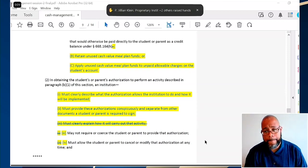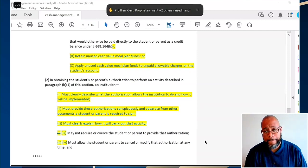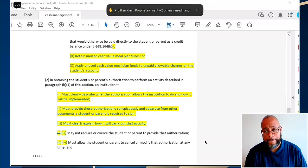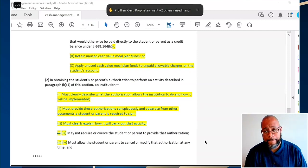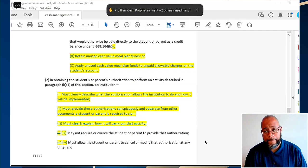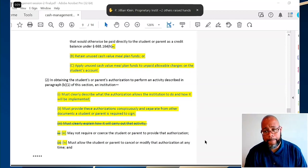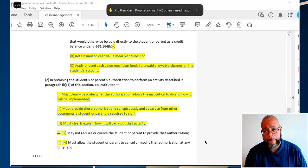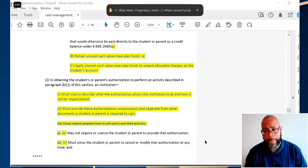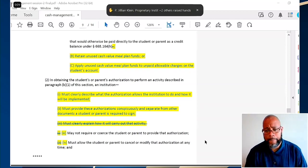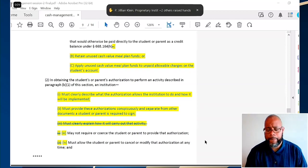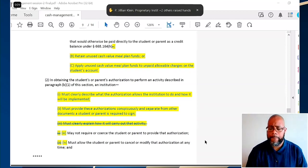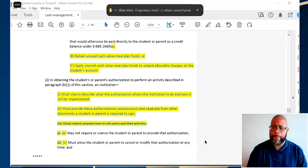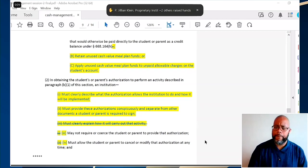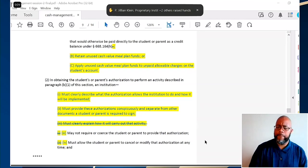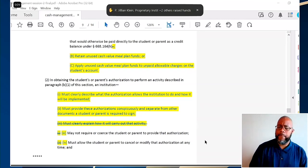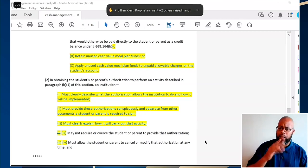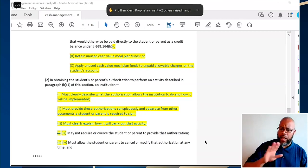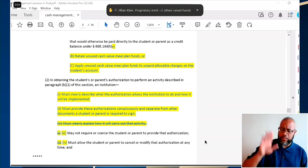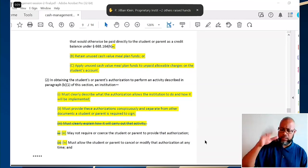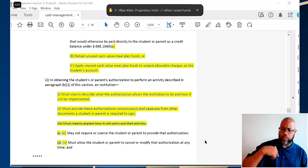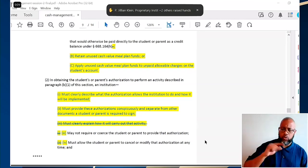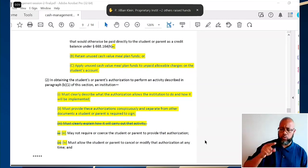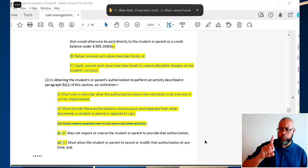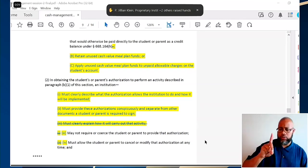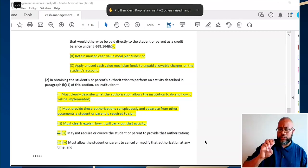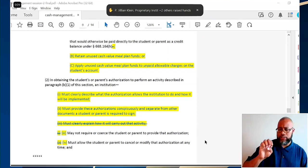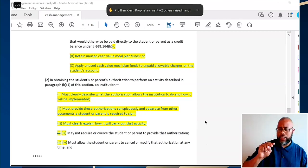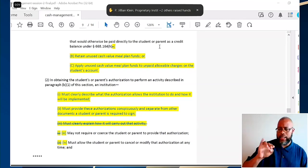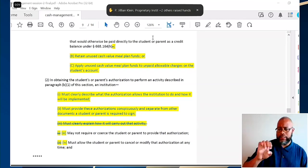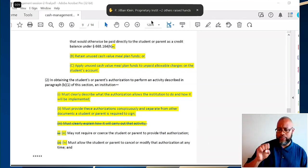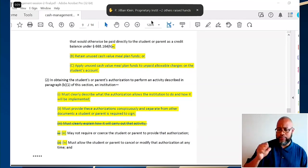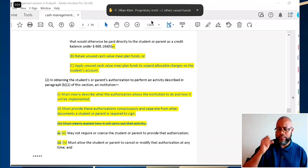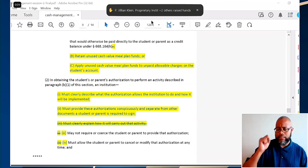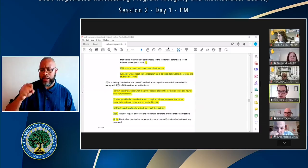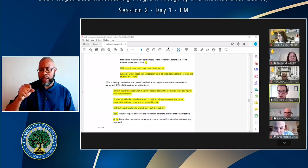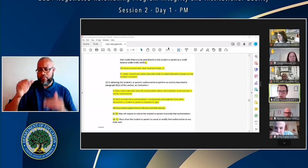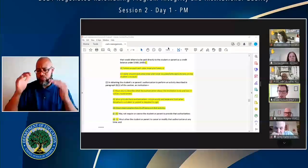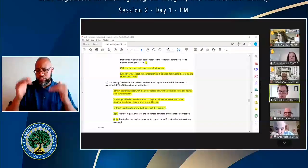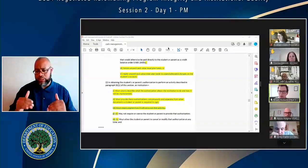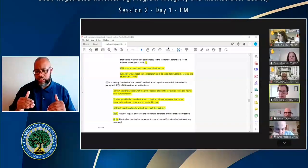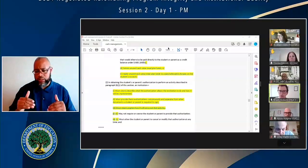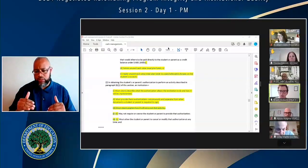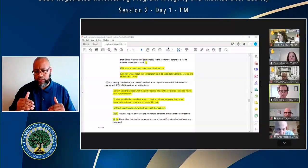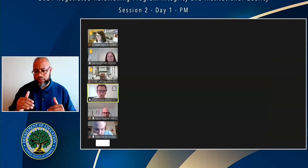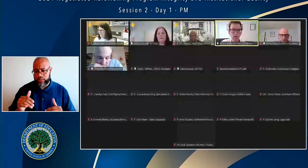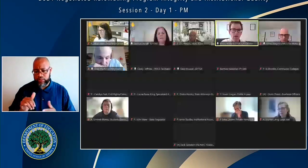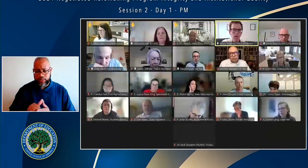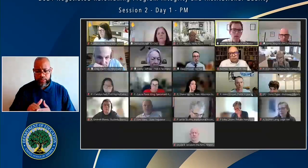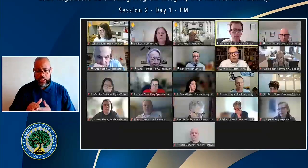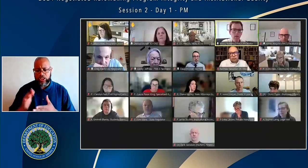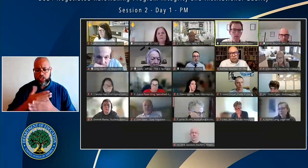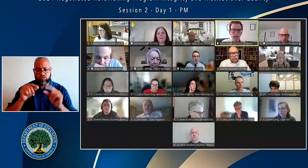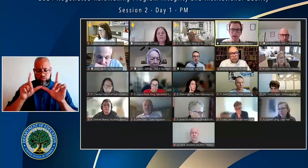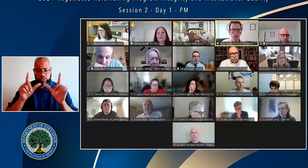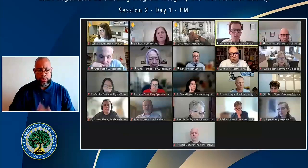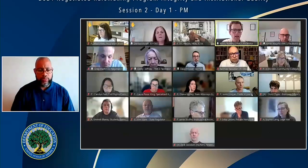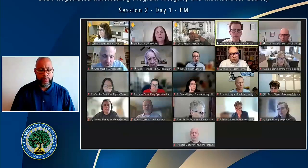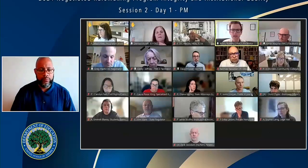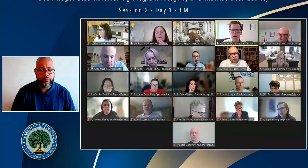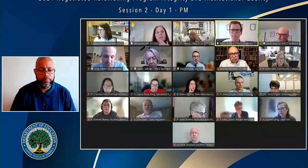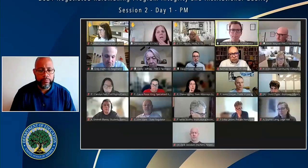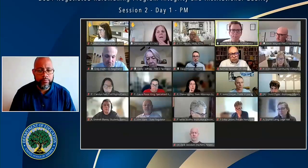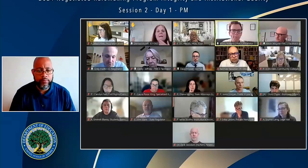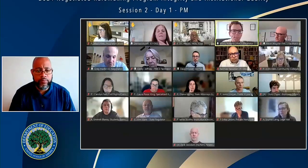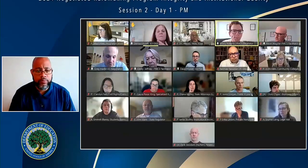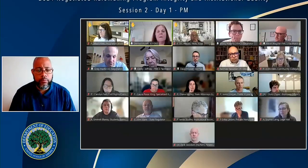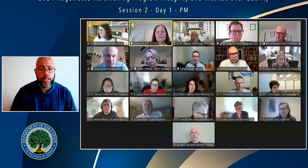Julian, I see your hand, but I'm going to jump to Denise first. And Vanessa, I think we can bring down the shared screen. Thank you. Denise,